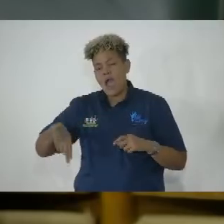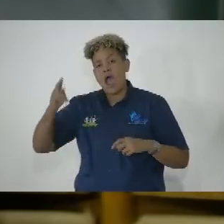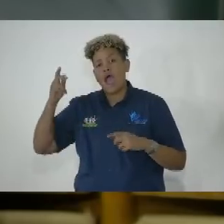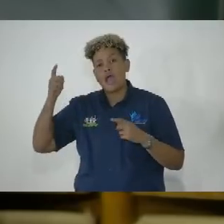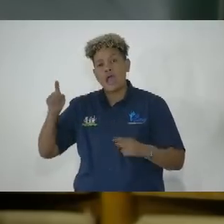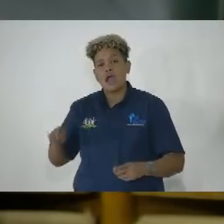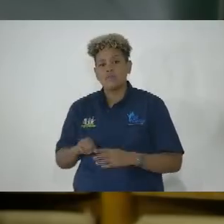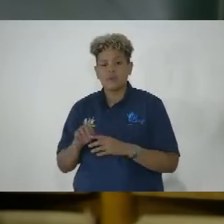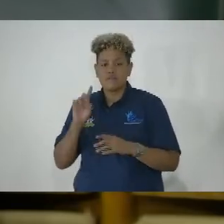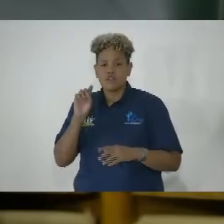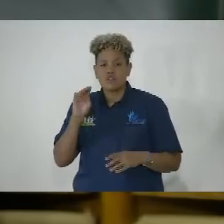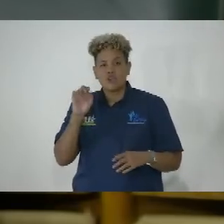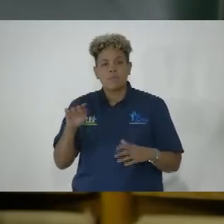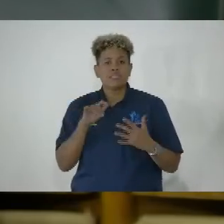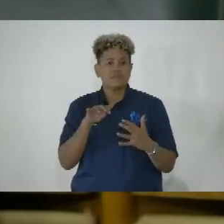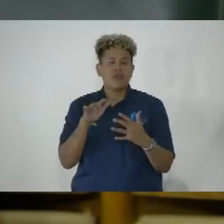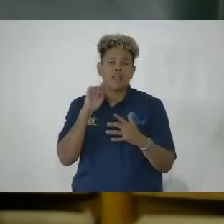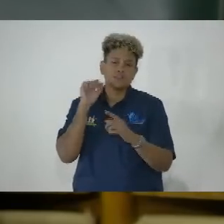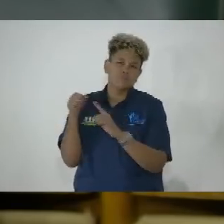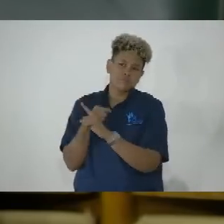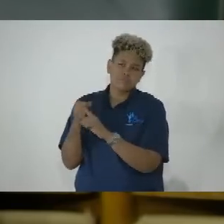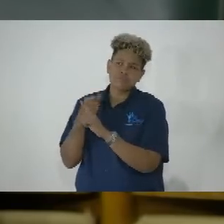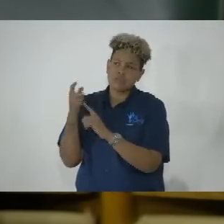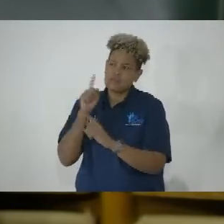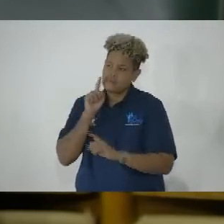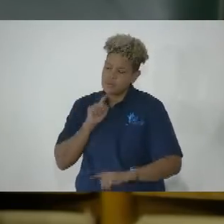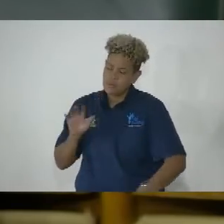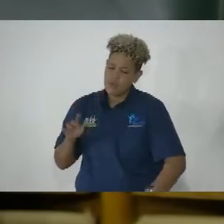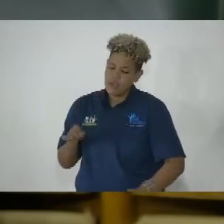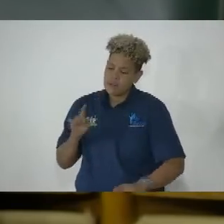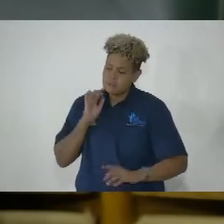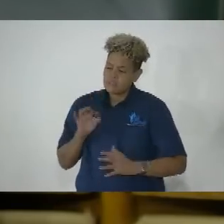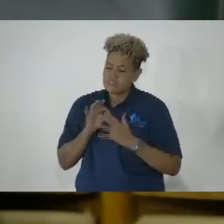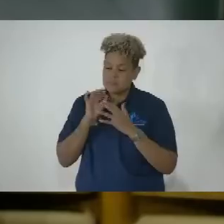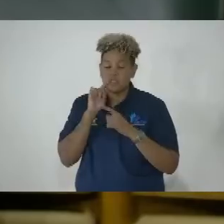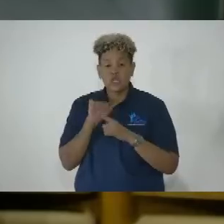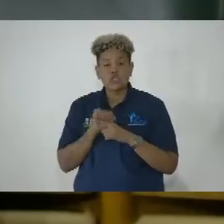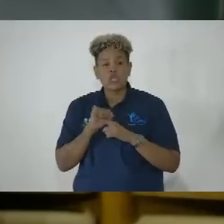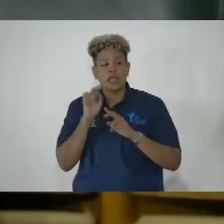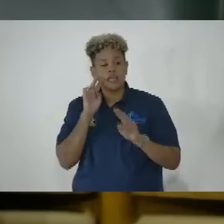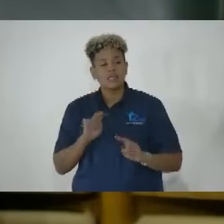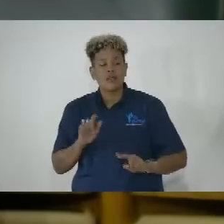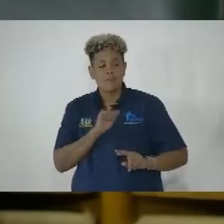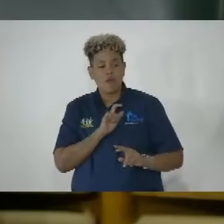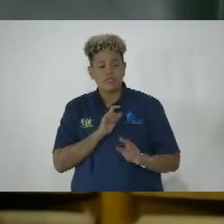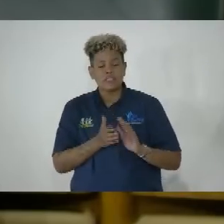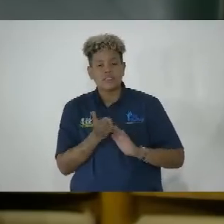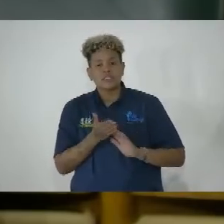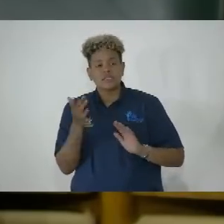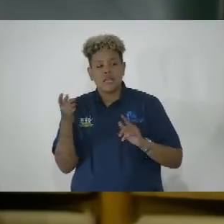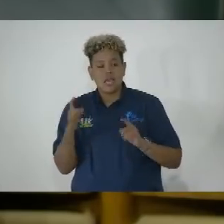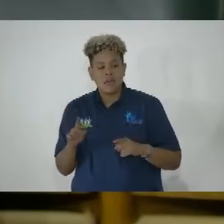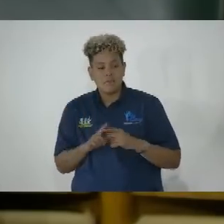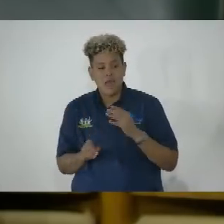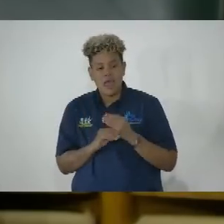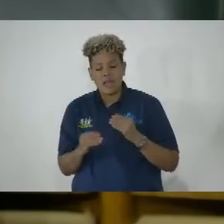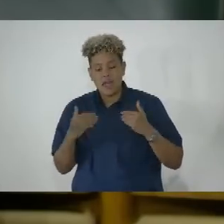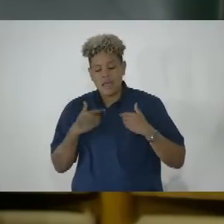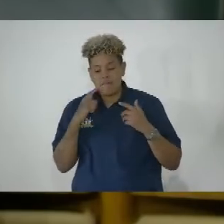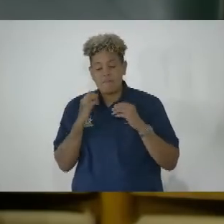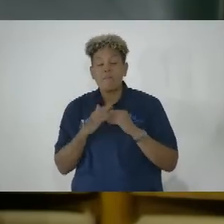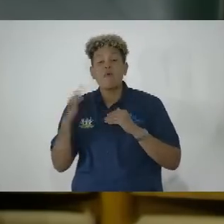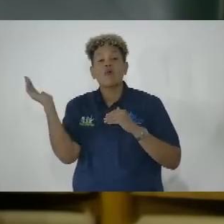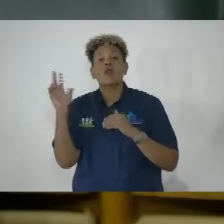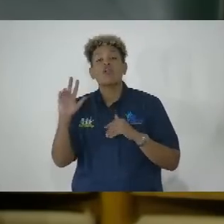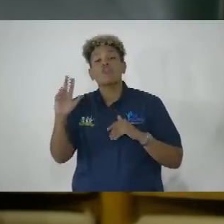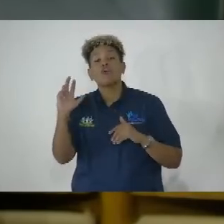of domestic violence reports. Mr. President, there's been special training of the police force, and there have been more than